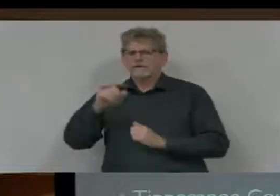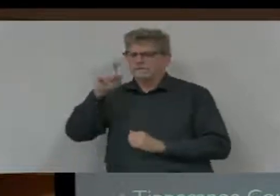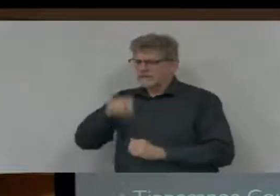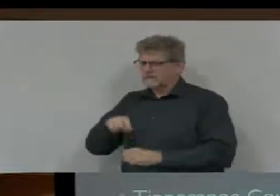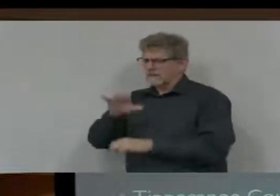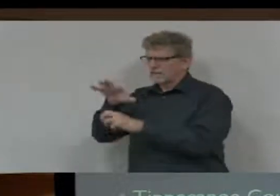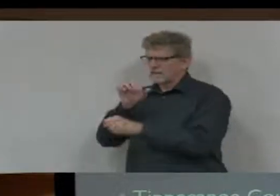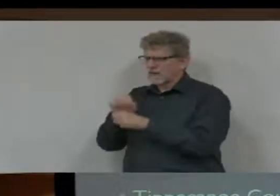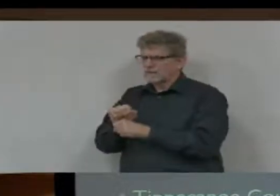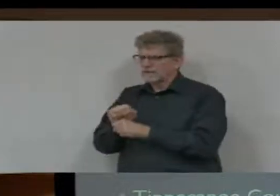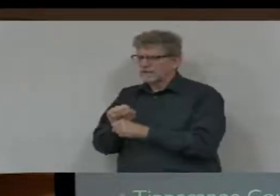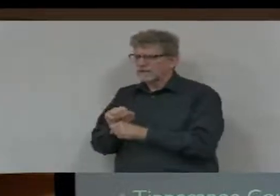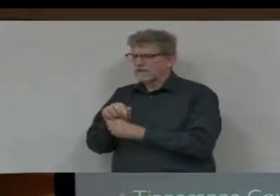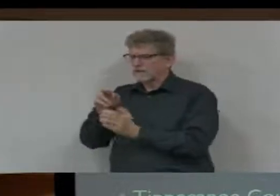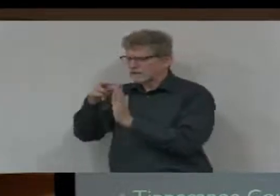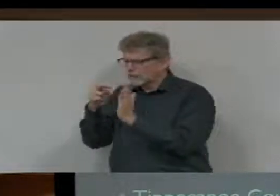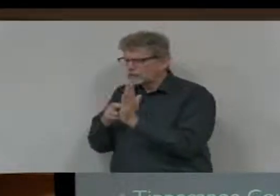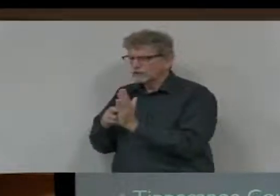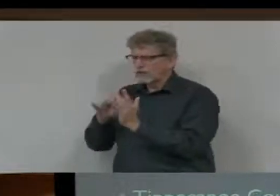online at